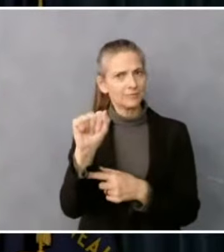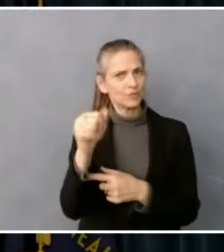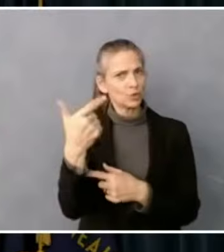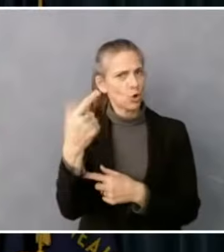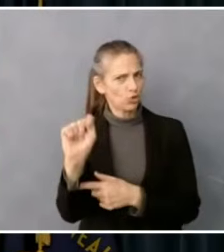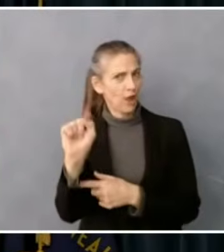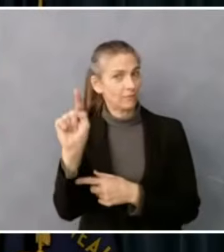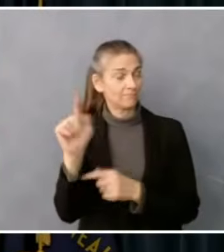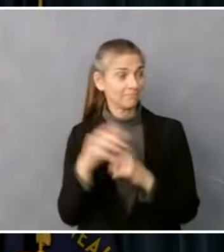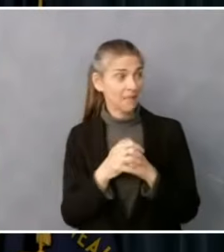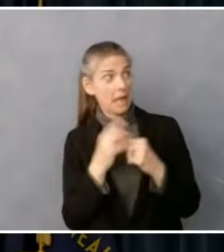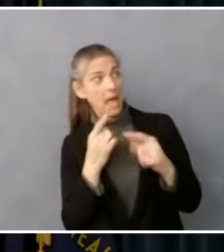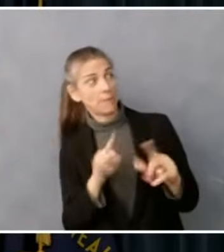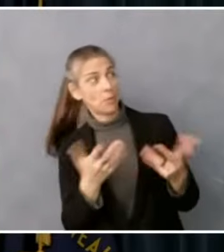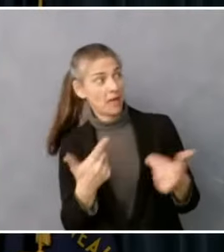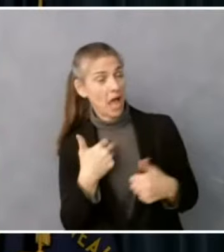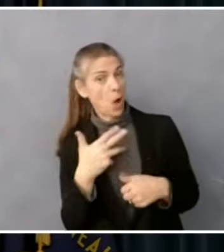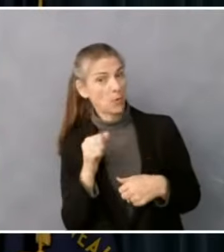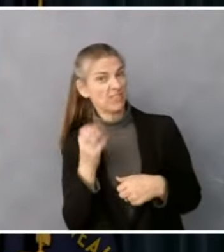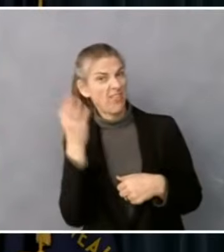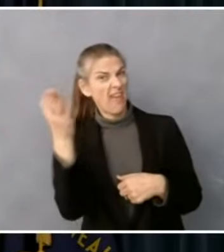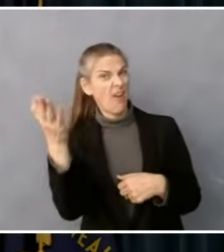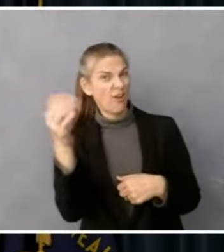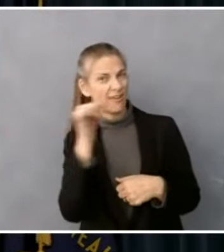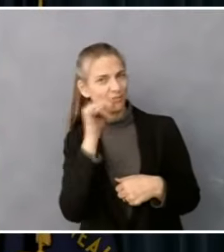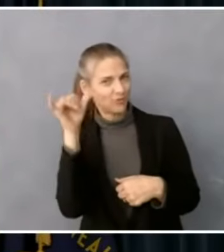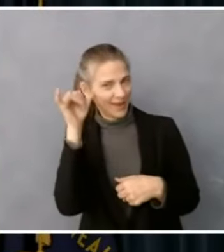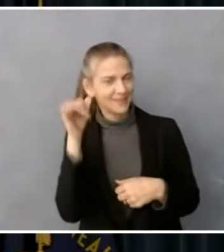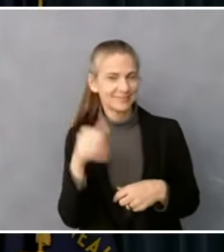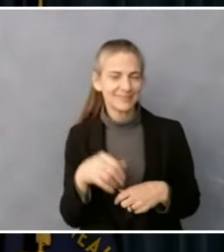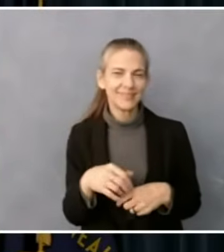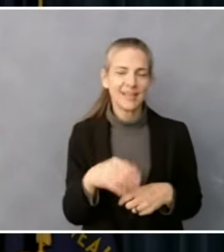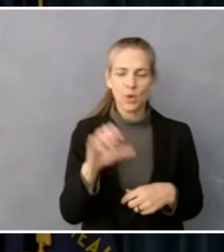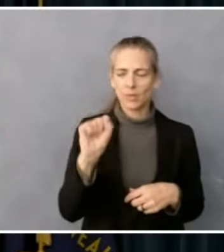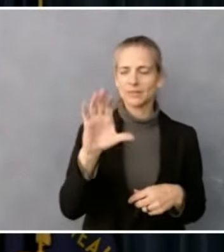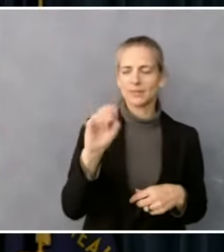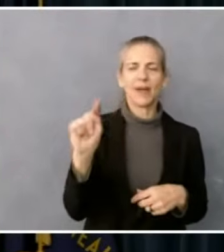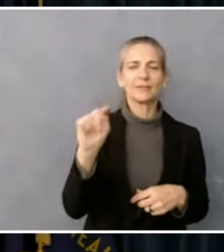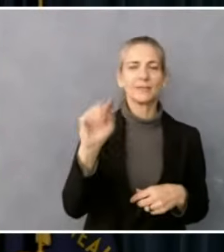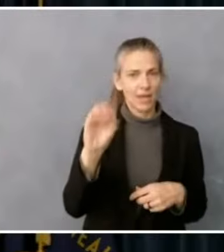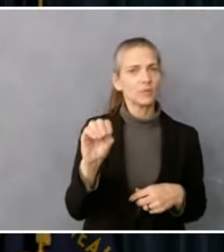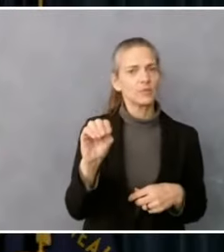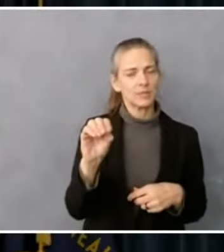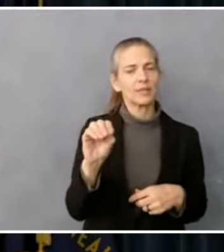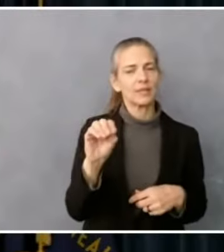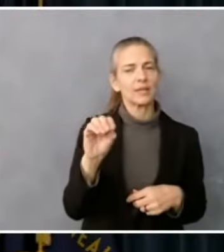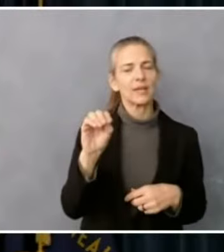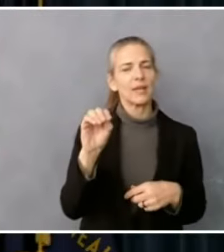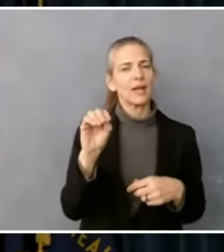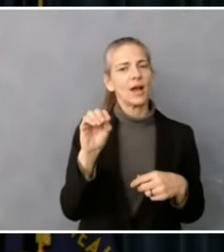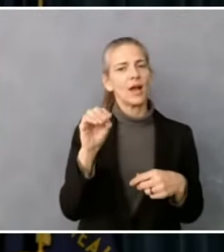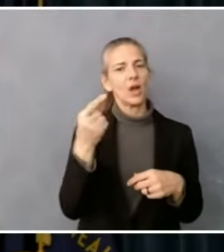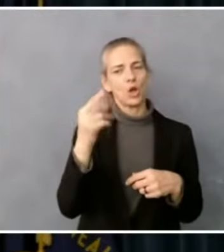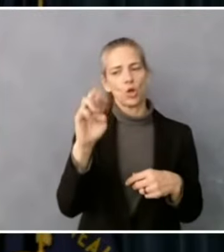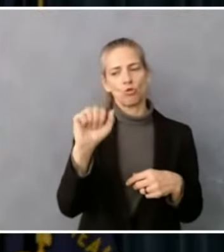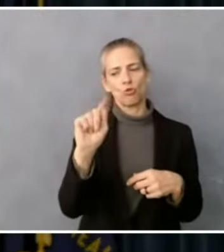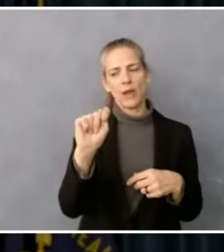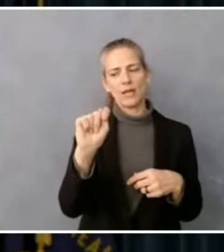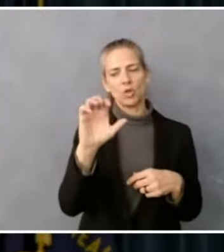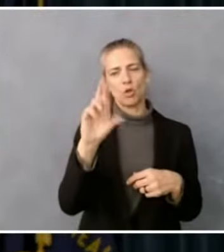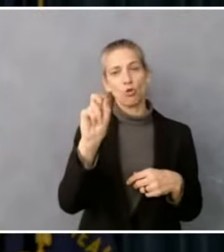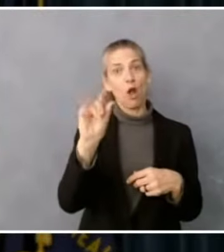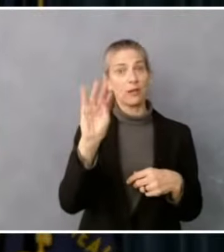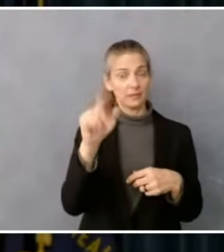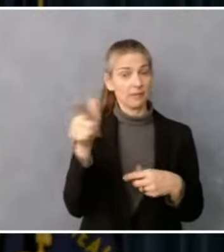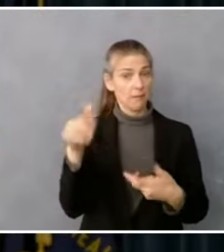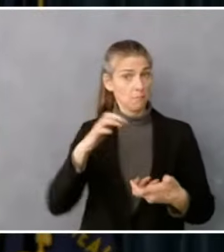happens, I was at Toyota in Georgetown yesterday, actually at Scott County. With Scott County and Great Crossing, they have a partnership where